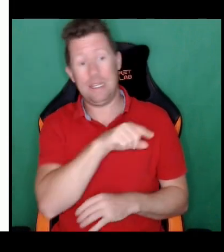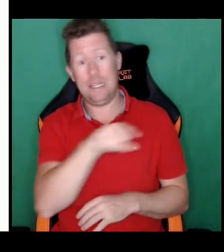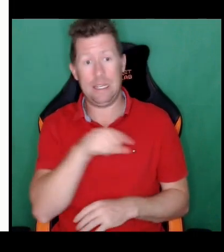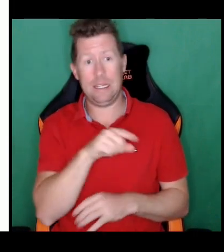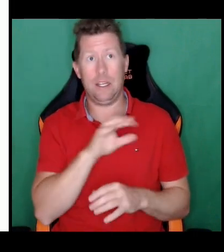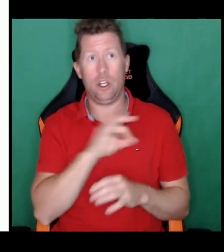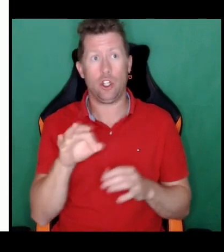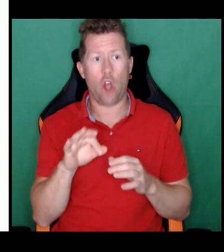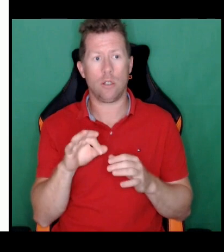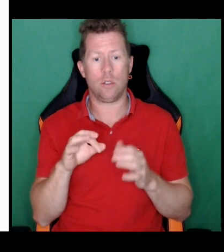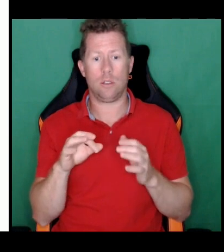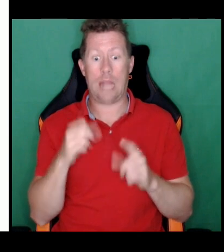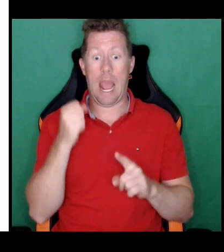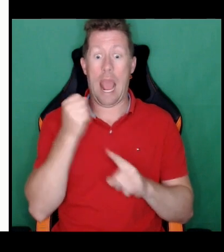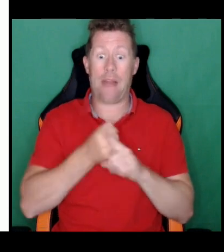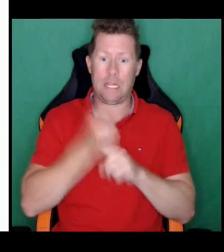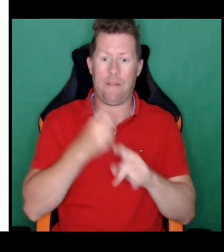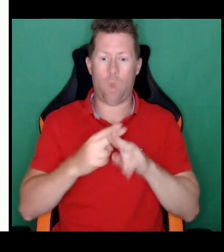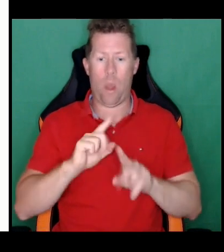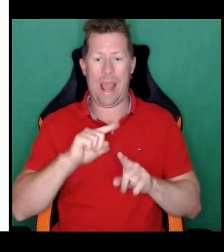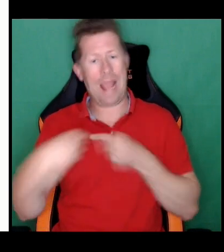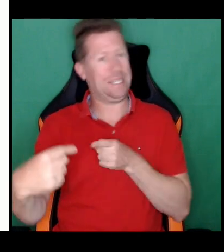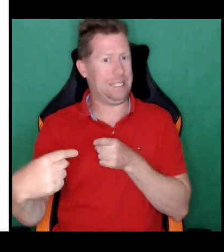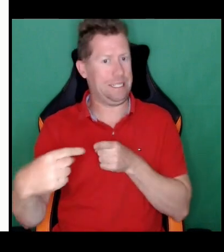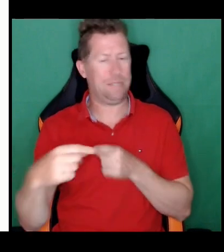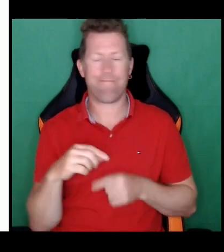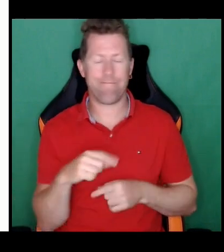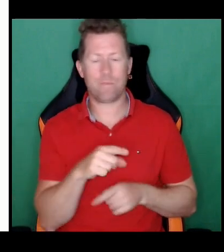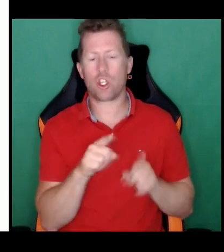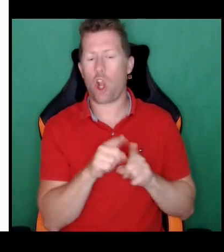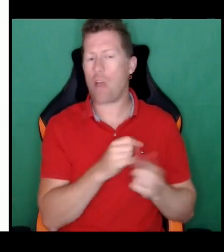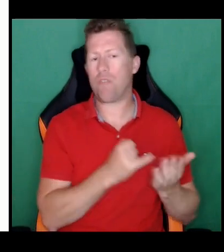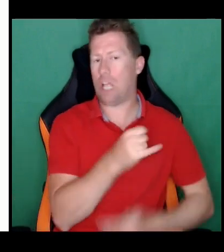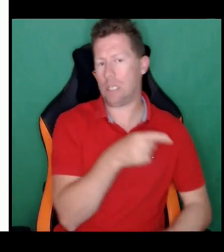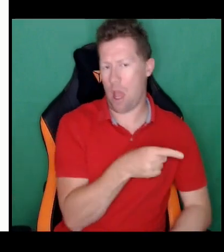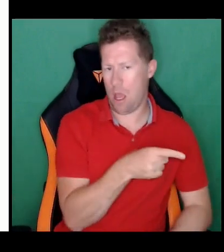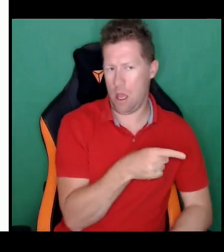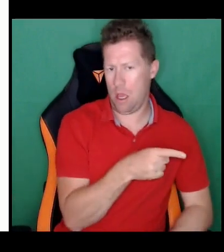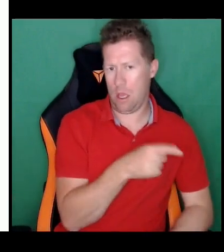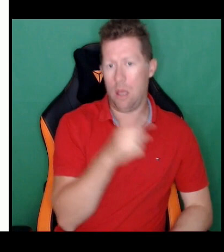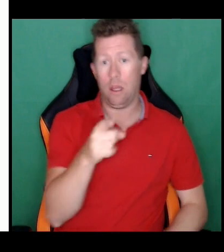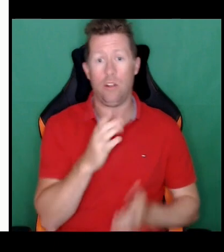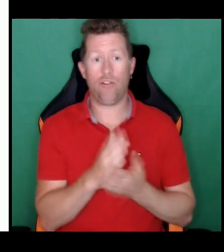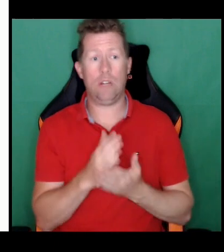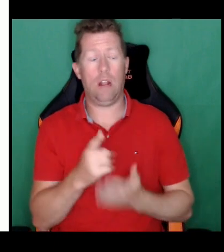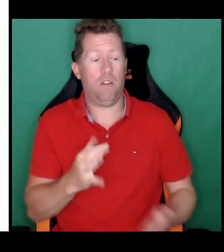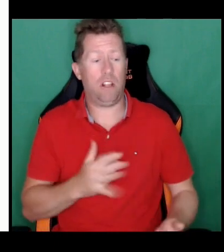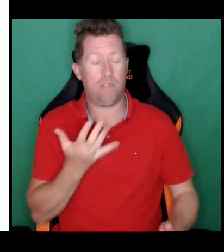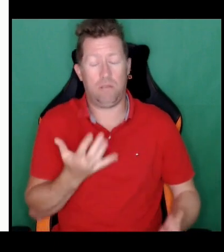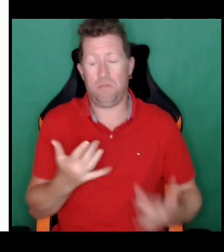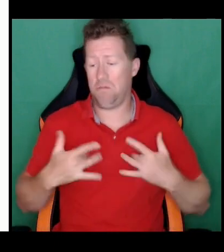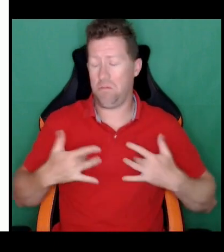anti-vaping advocates than our rejector group. So this is the group that, and particularly given that any segmentation is only a moment in